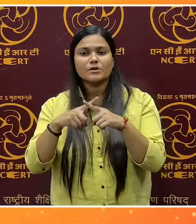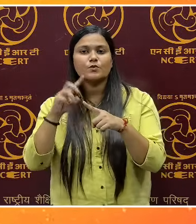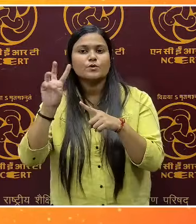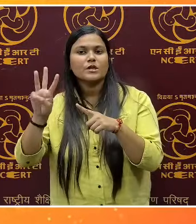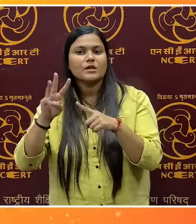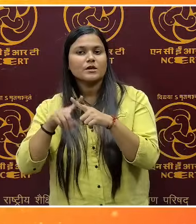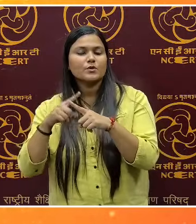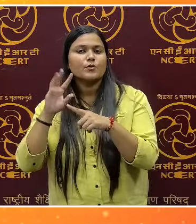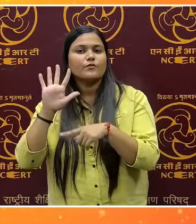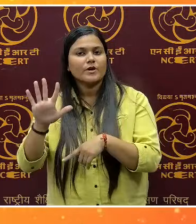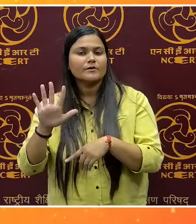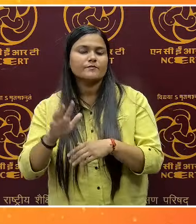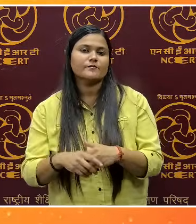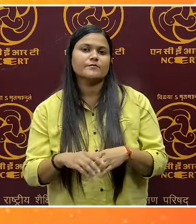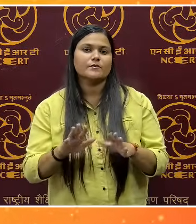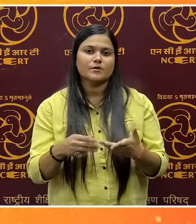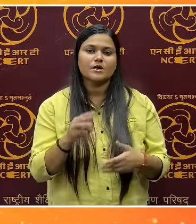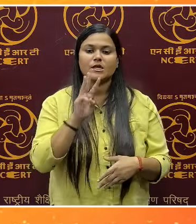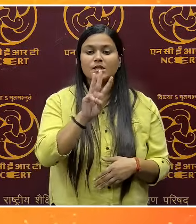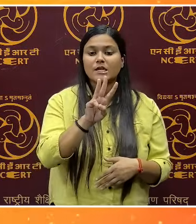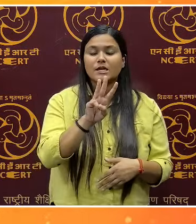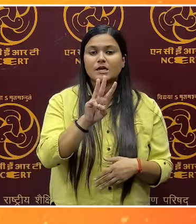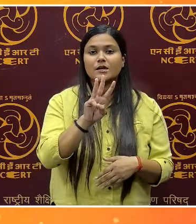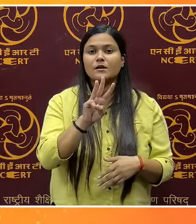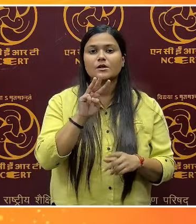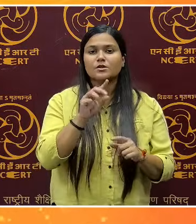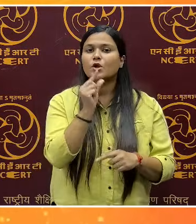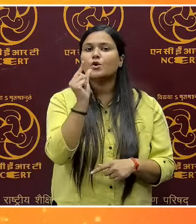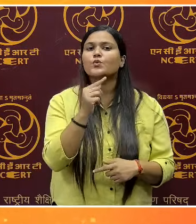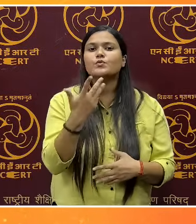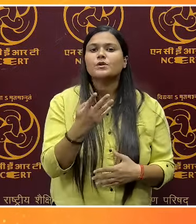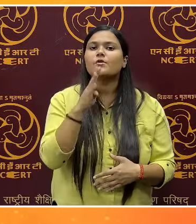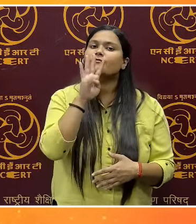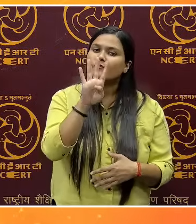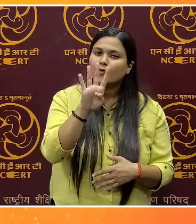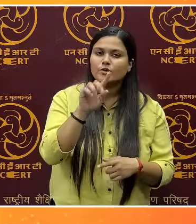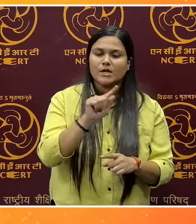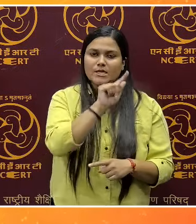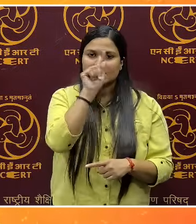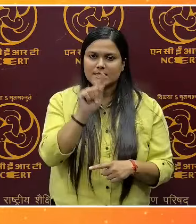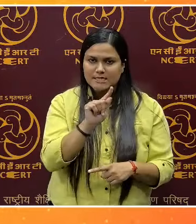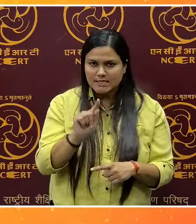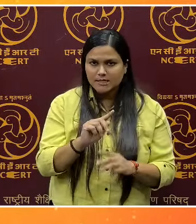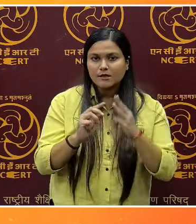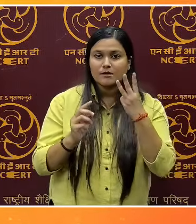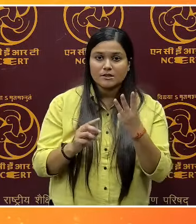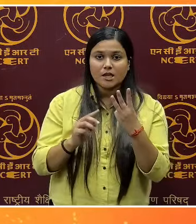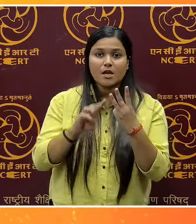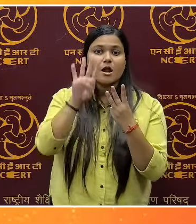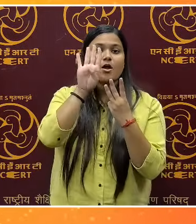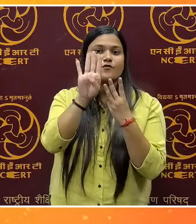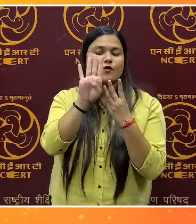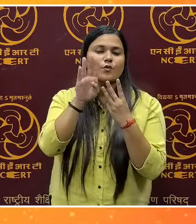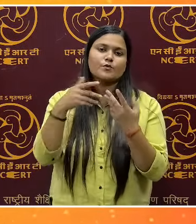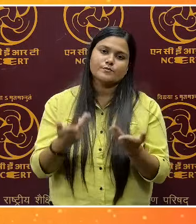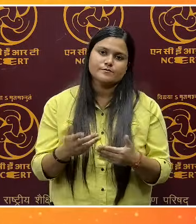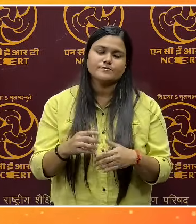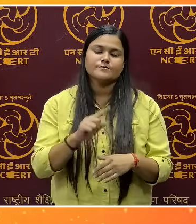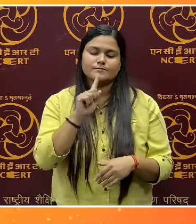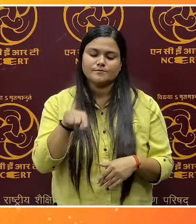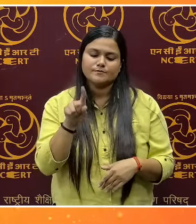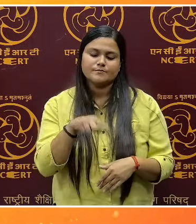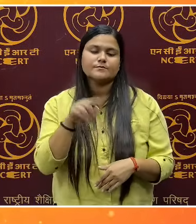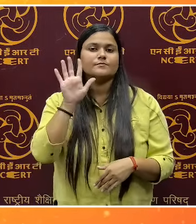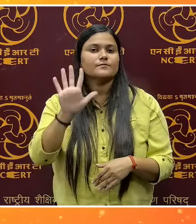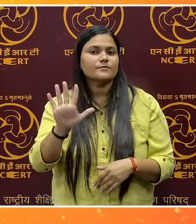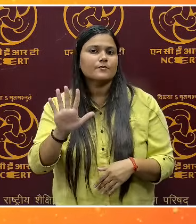5. Instead of writing 3 4 times, I can use this as a power. Okay. Okay. So, 3 to the power 4 4 into 5,